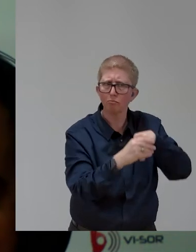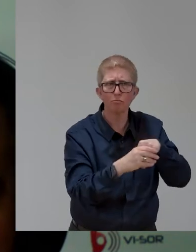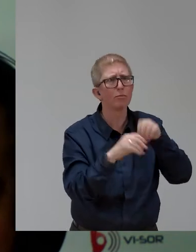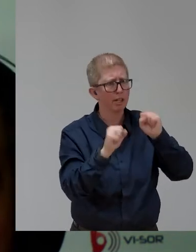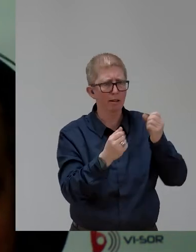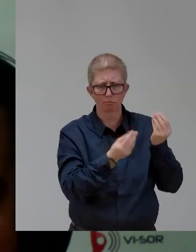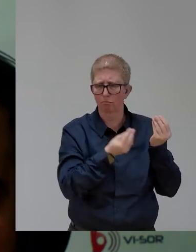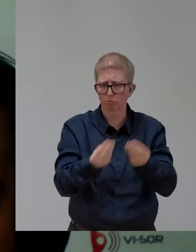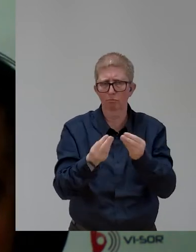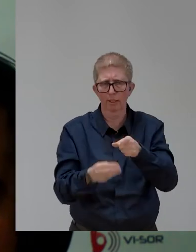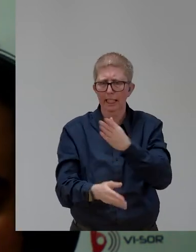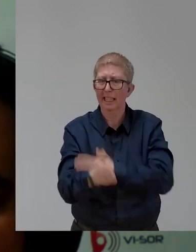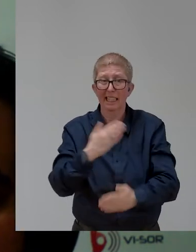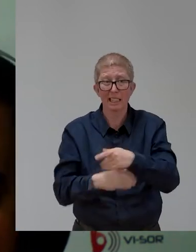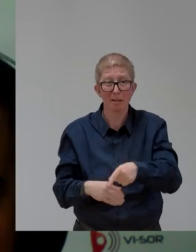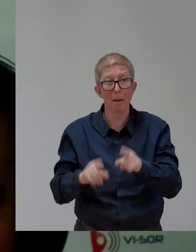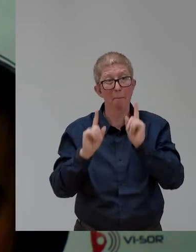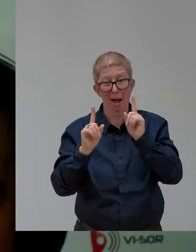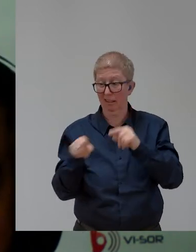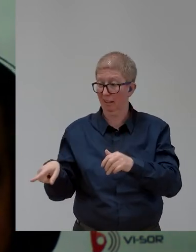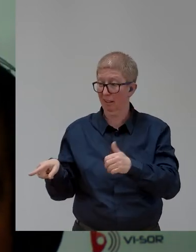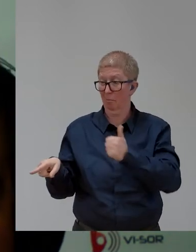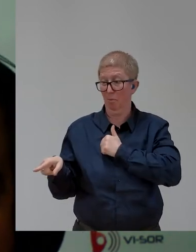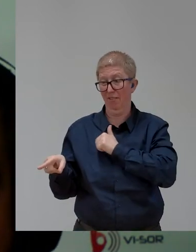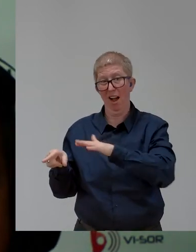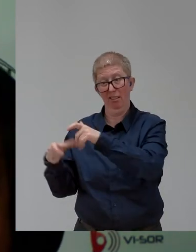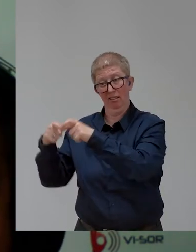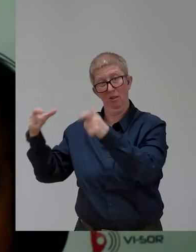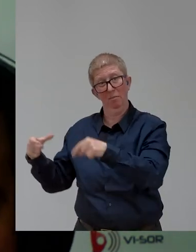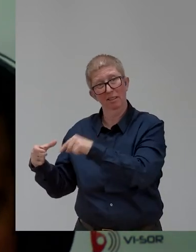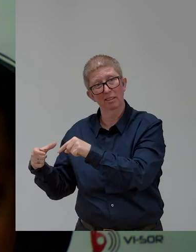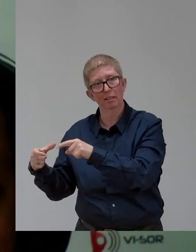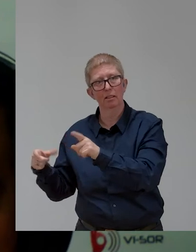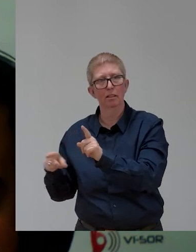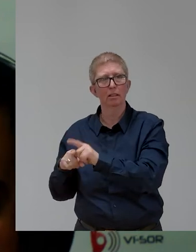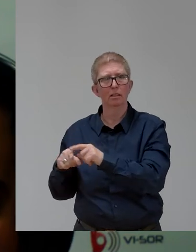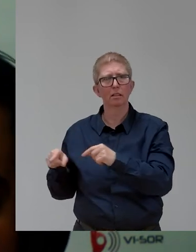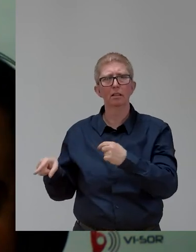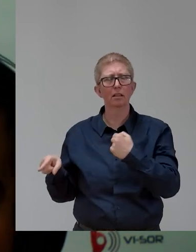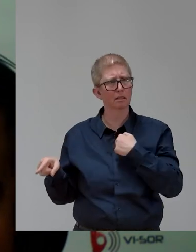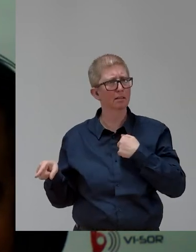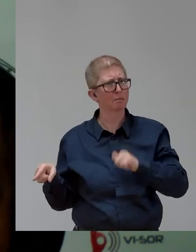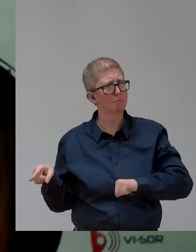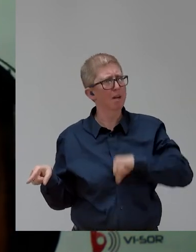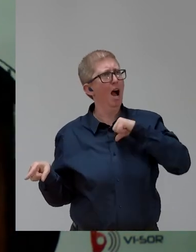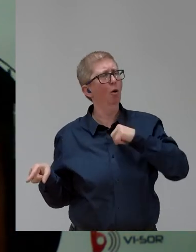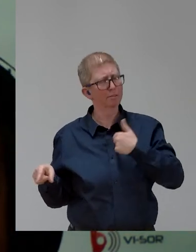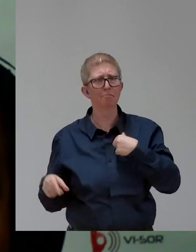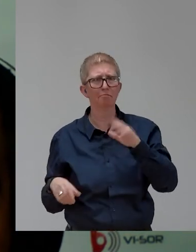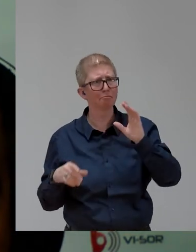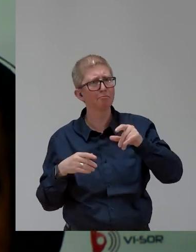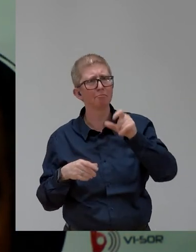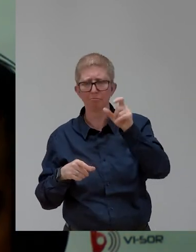initiatives. Meanwhile, the private sector has the prestige of a brand or brand name and the power to reach people more